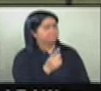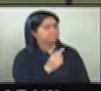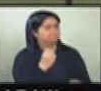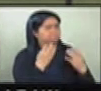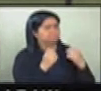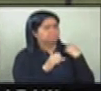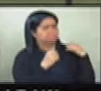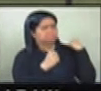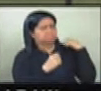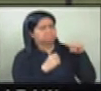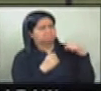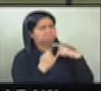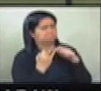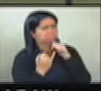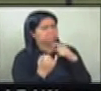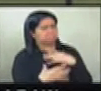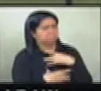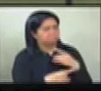tumututol na